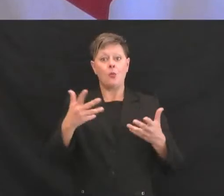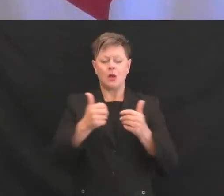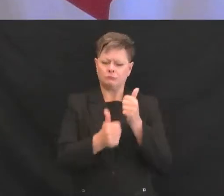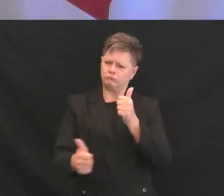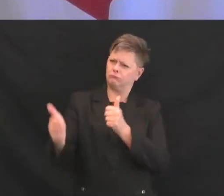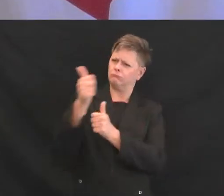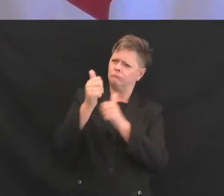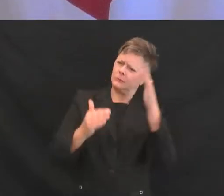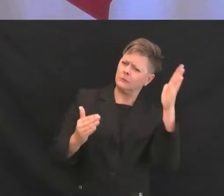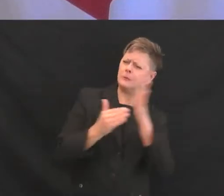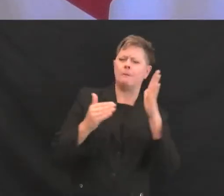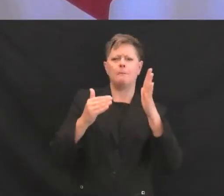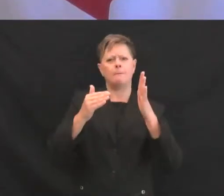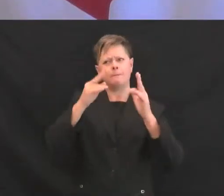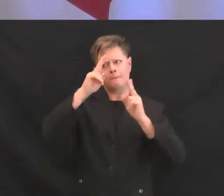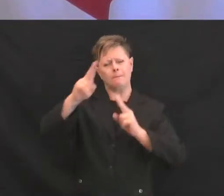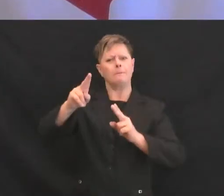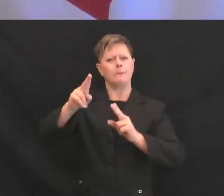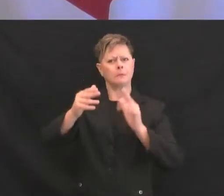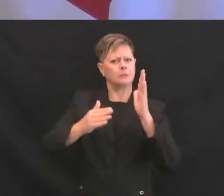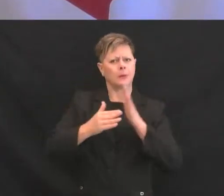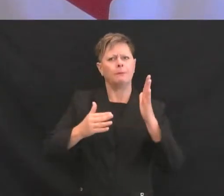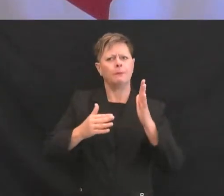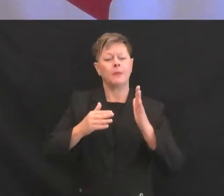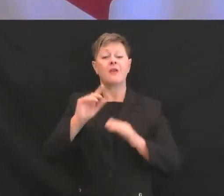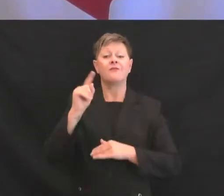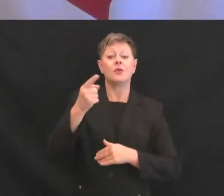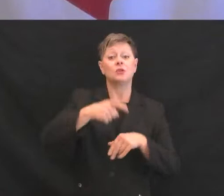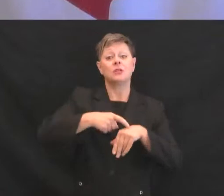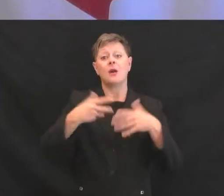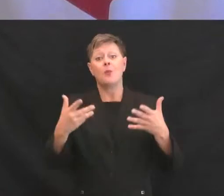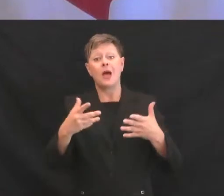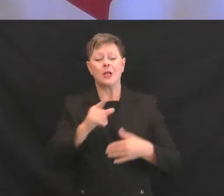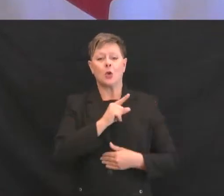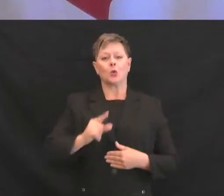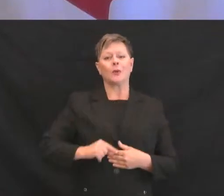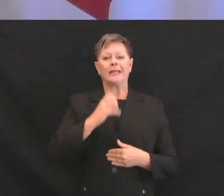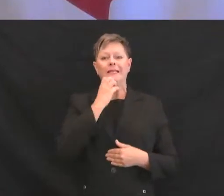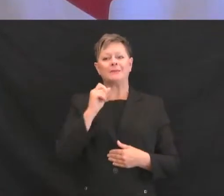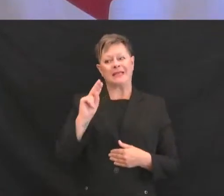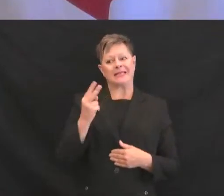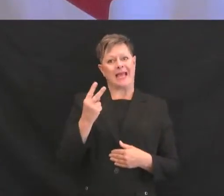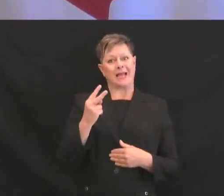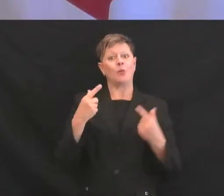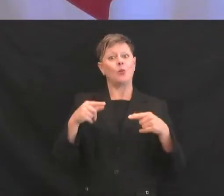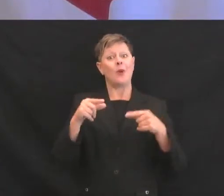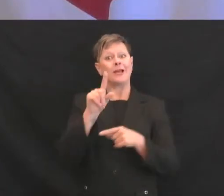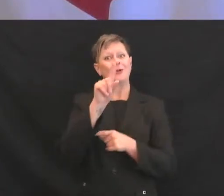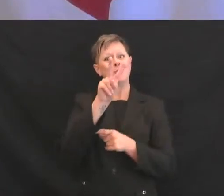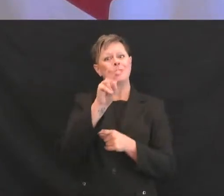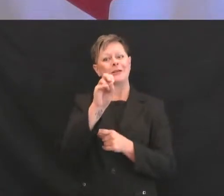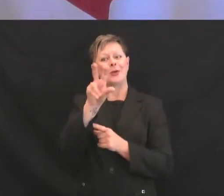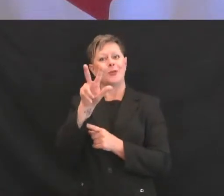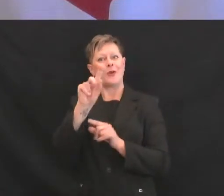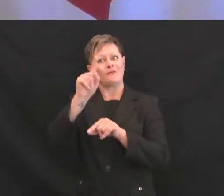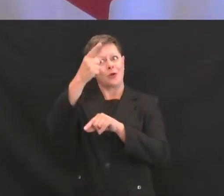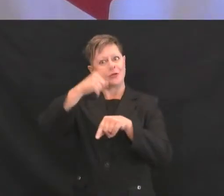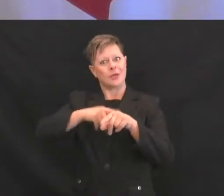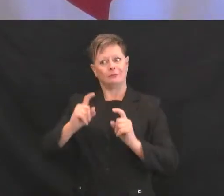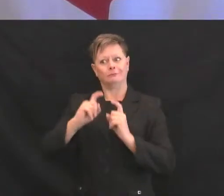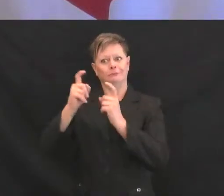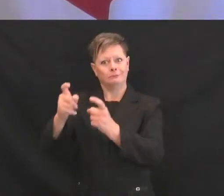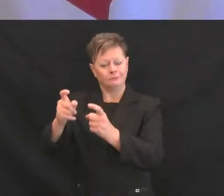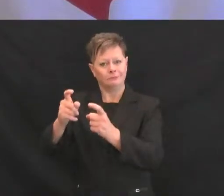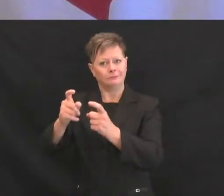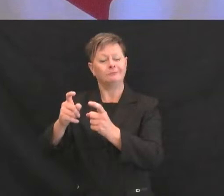Canada. It was first approved by Her late Majesty, Queen Elizabeth II, in 2003, and the honour was first